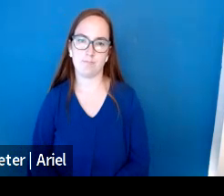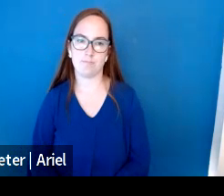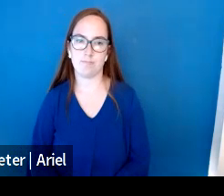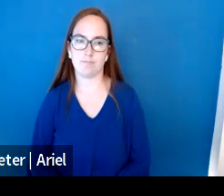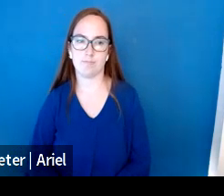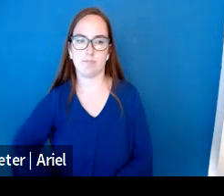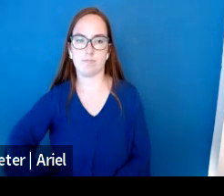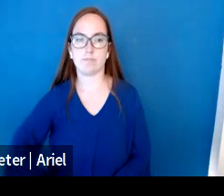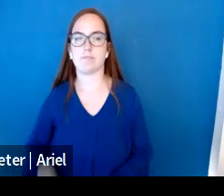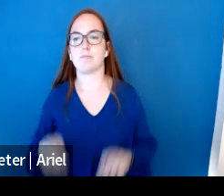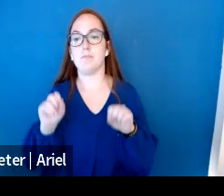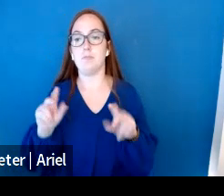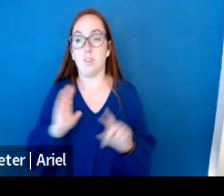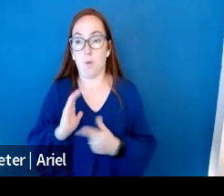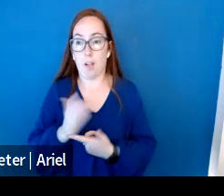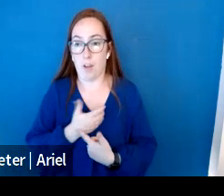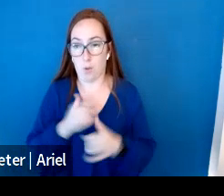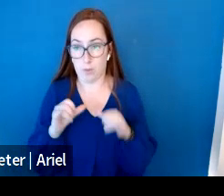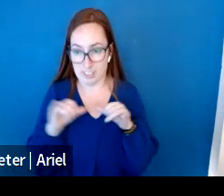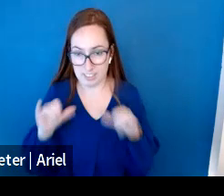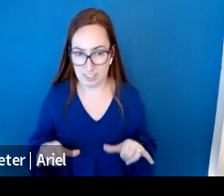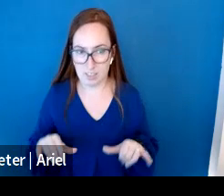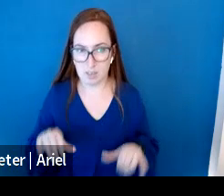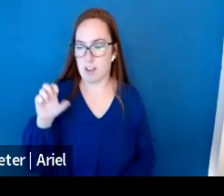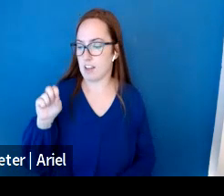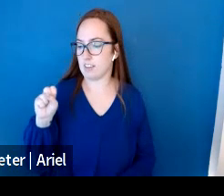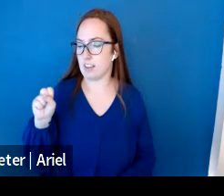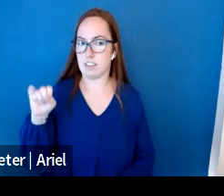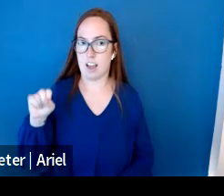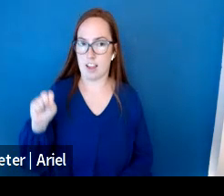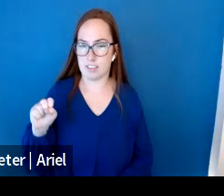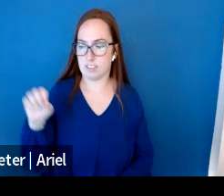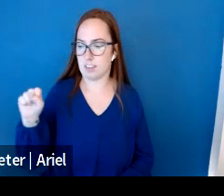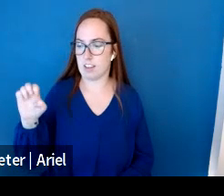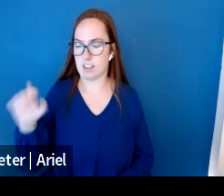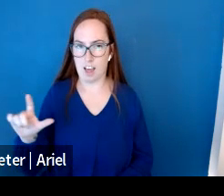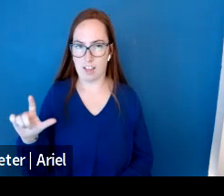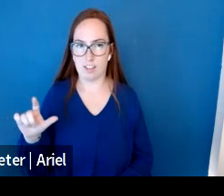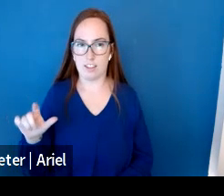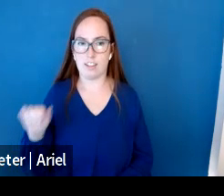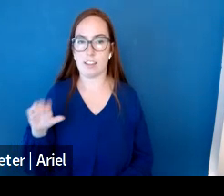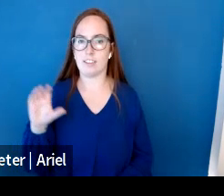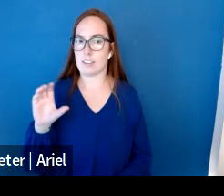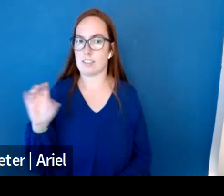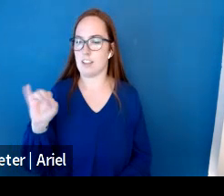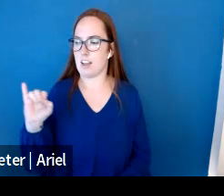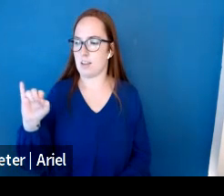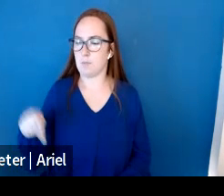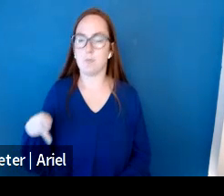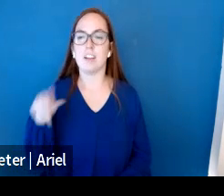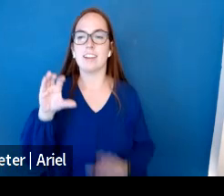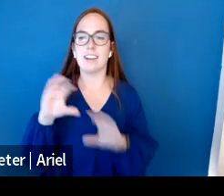All right, in our system that we use, the SSIS SEL, the Classwide Intervention Program, as I had